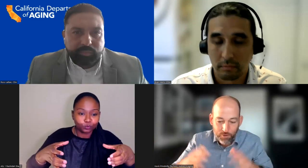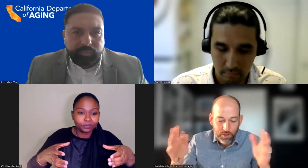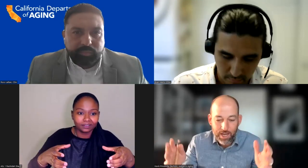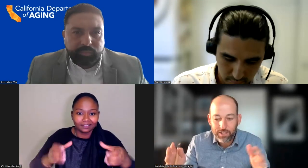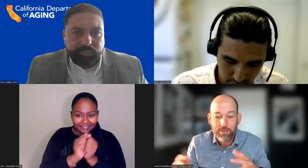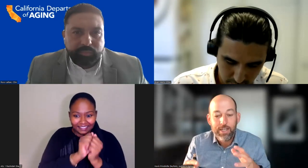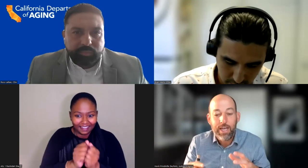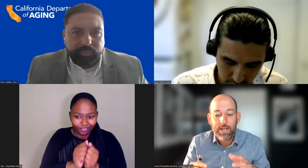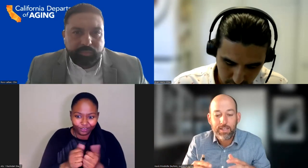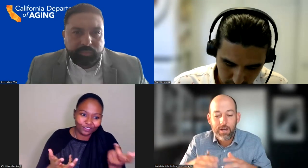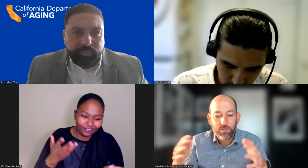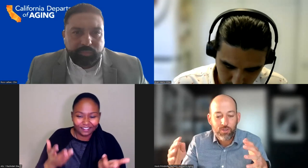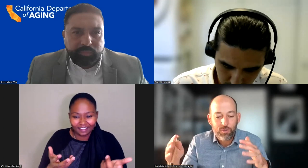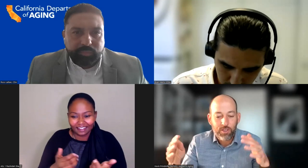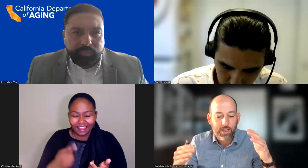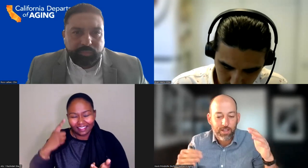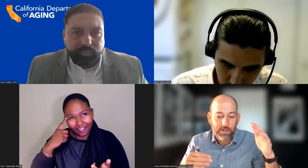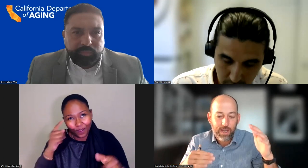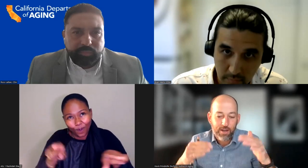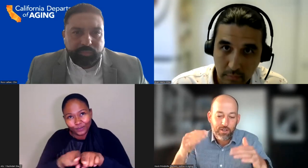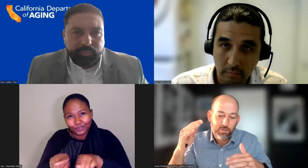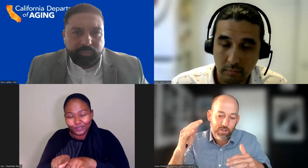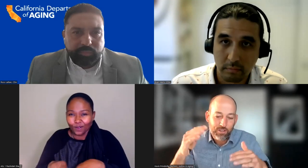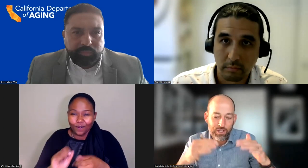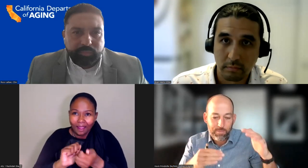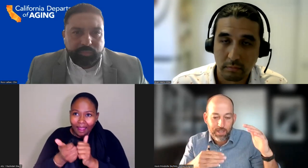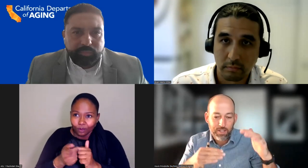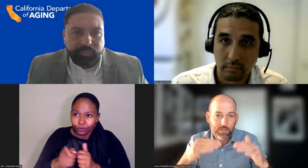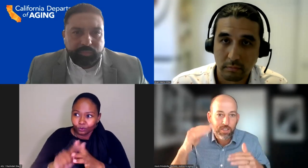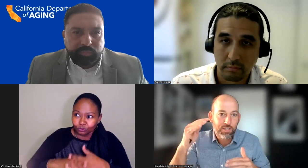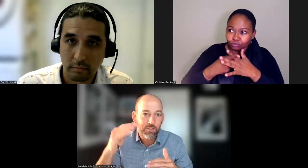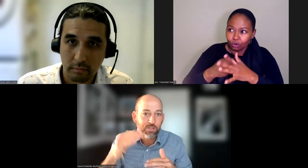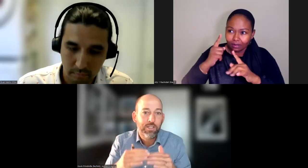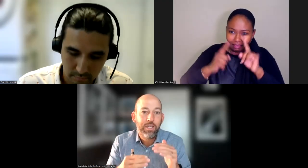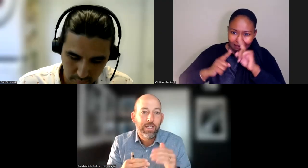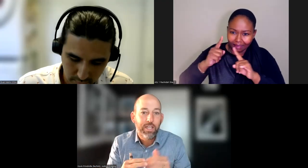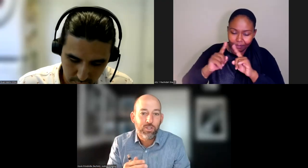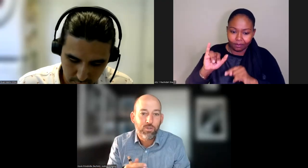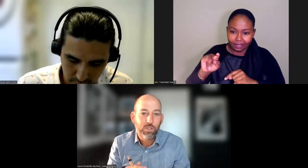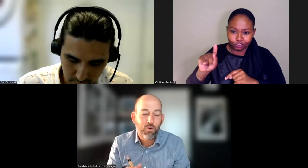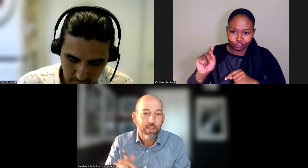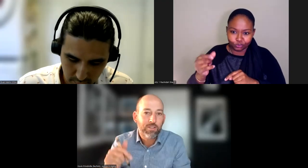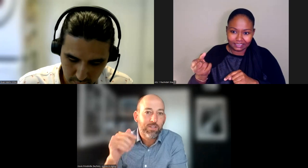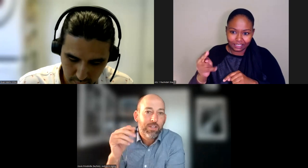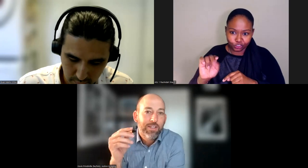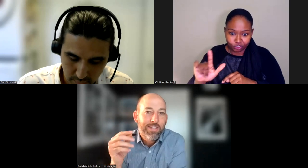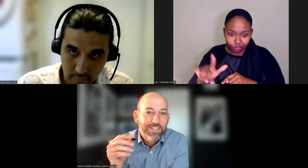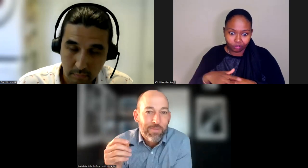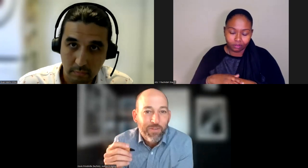I've thrown a lot at you. And then I thought also too, like, how do you start to think about intersectional issues across